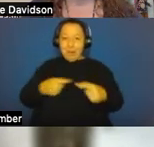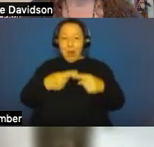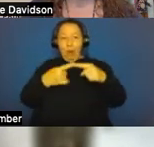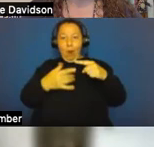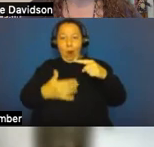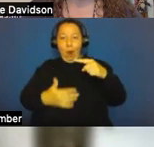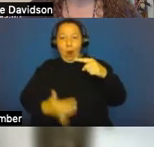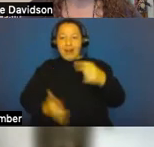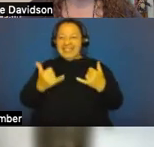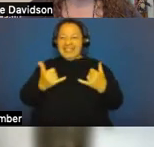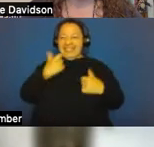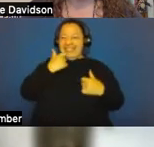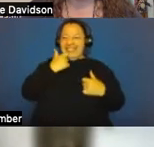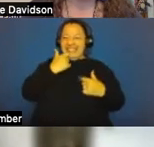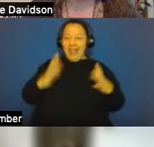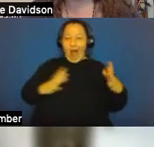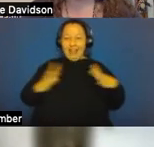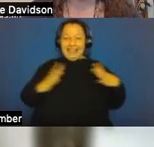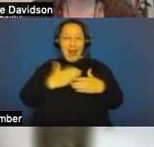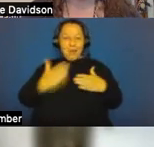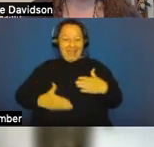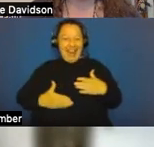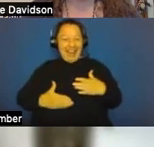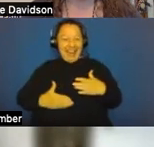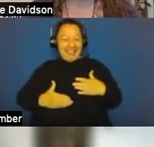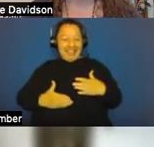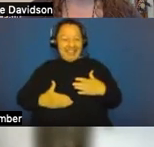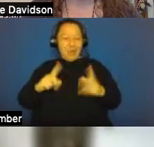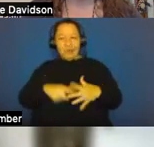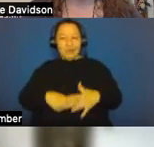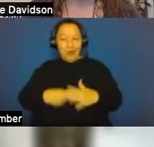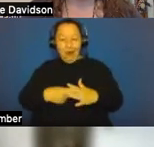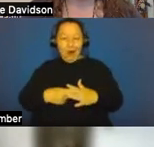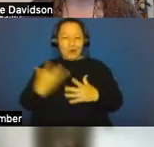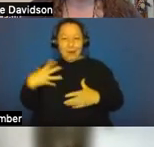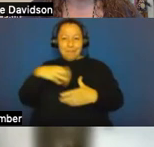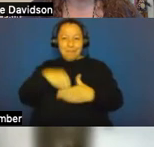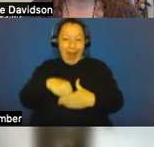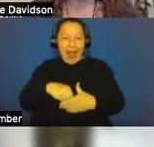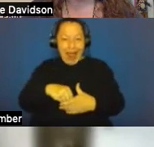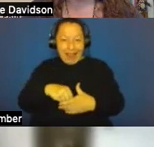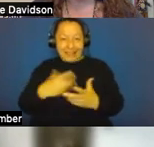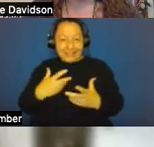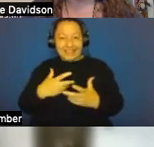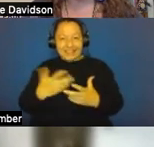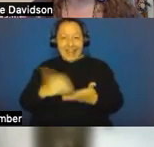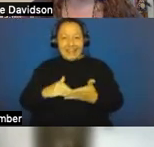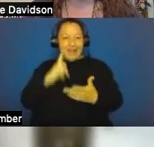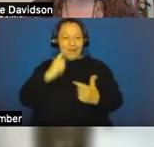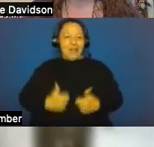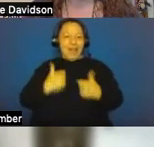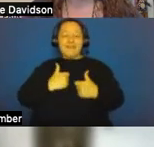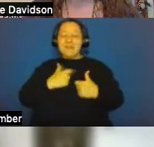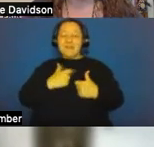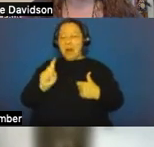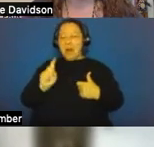know that folks are kind of navigating and getting back into the groove. But there's about 130, 140